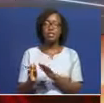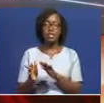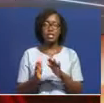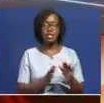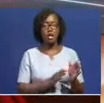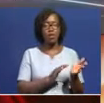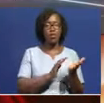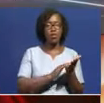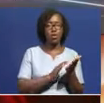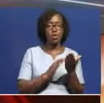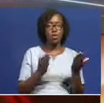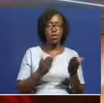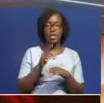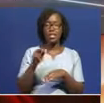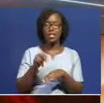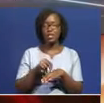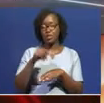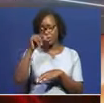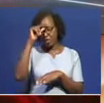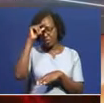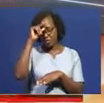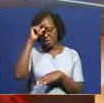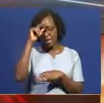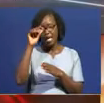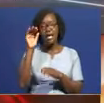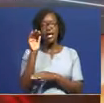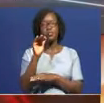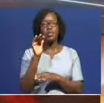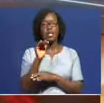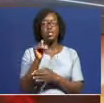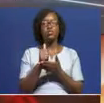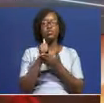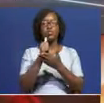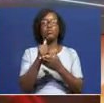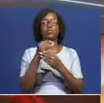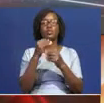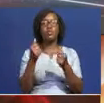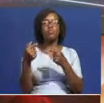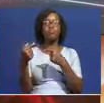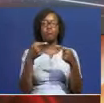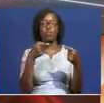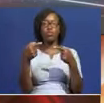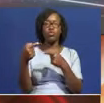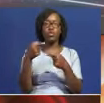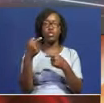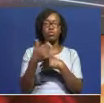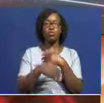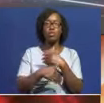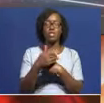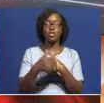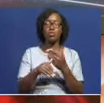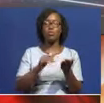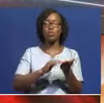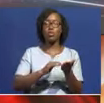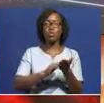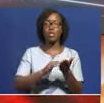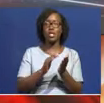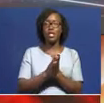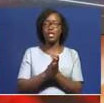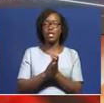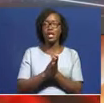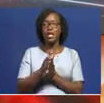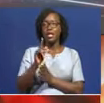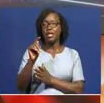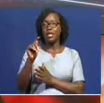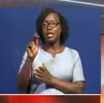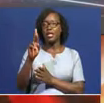cross over to Migori, where the national government has been urged to intervene and resolve conflict along the borders of Migori and